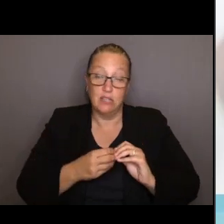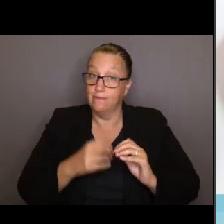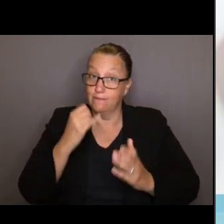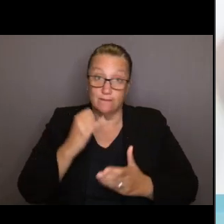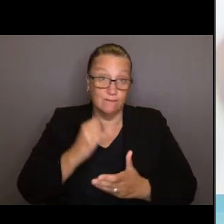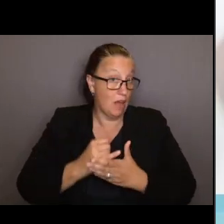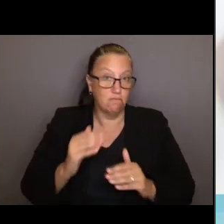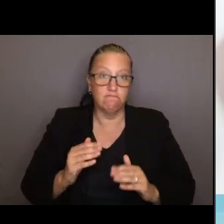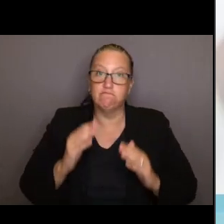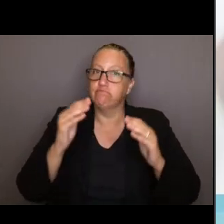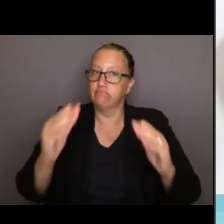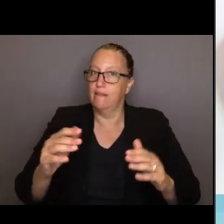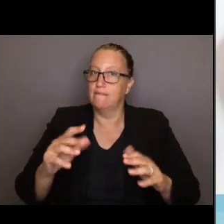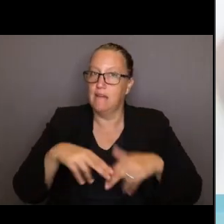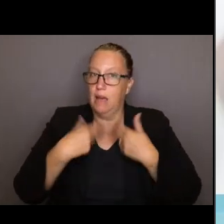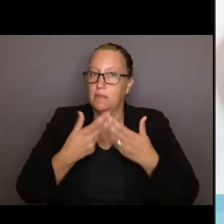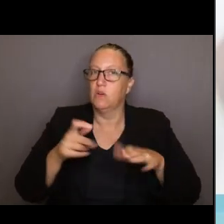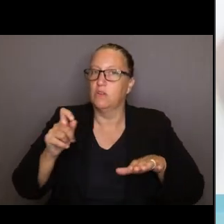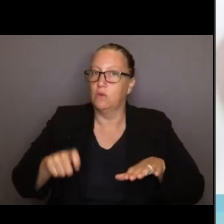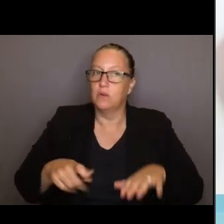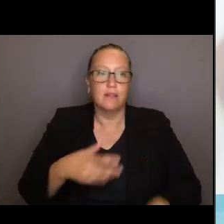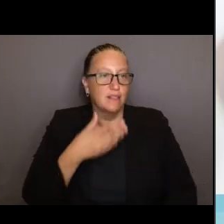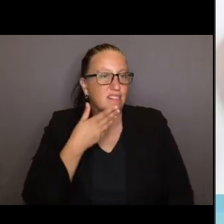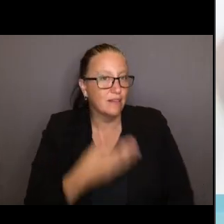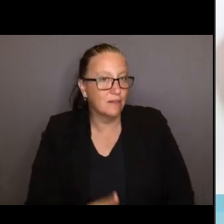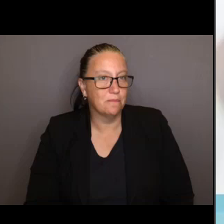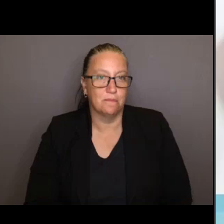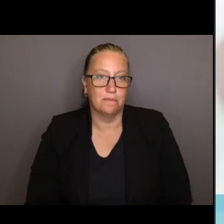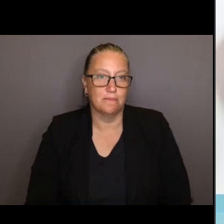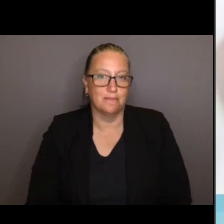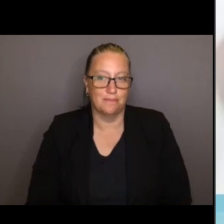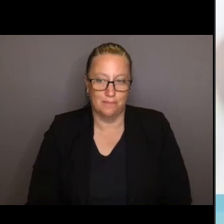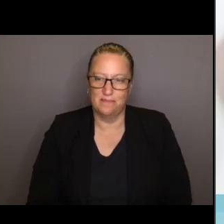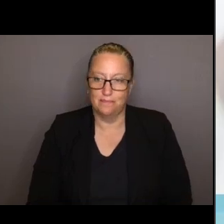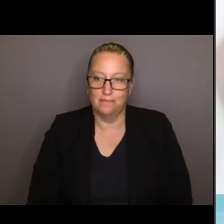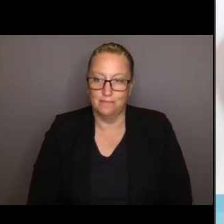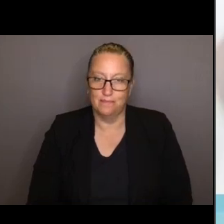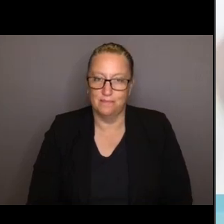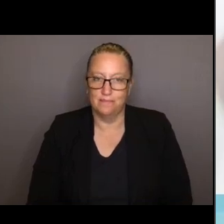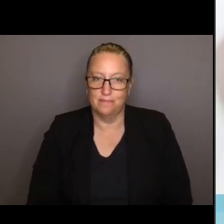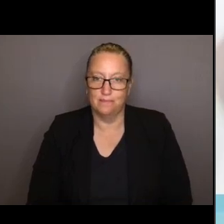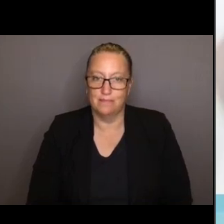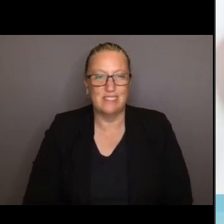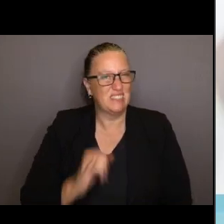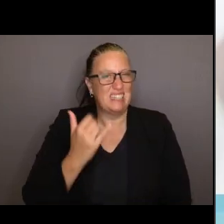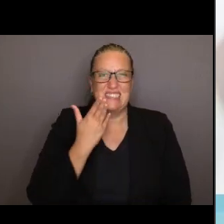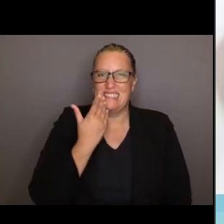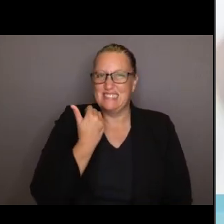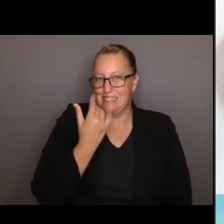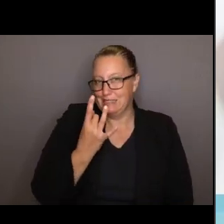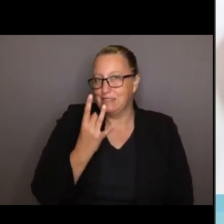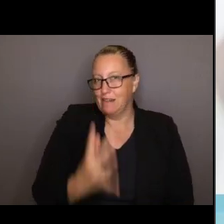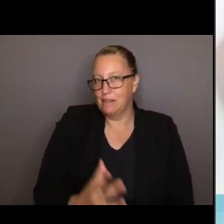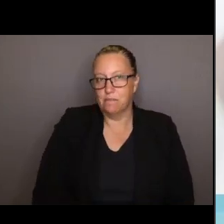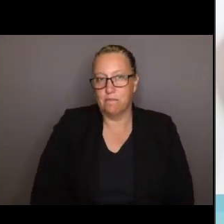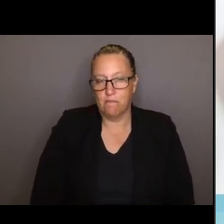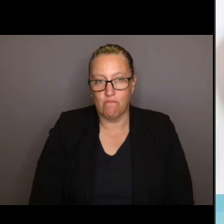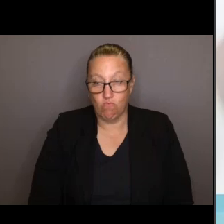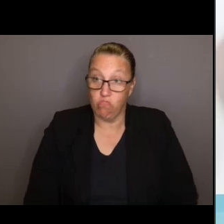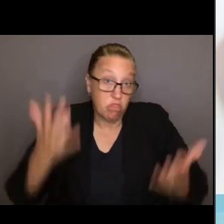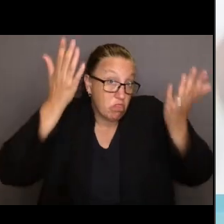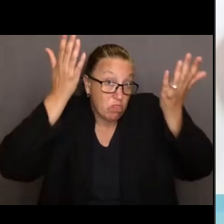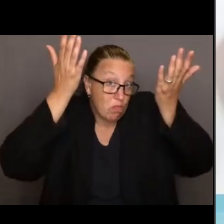road. Thanks, John. That's okay. Yeah, that's just very recent. Okay, that's why I didn't know. I don't feel